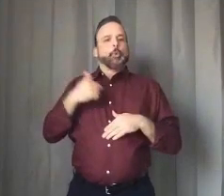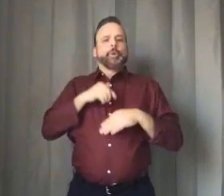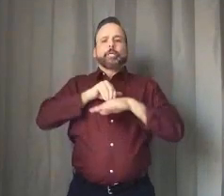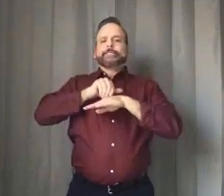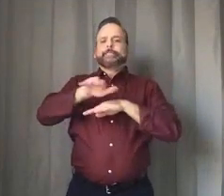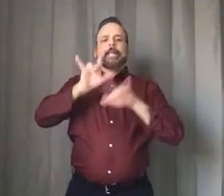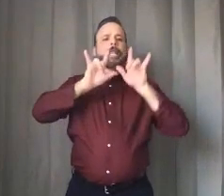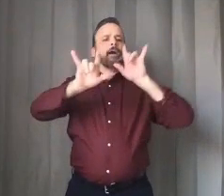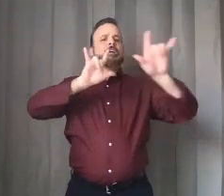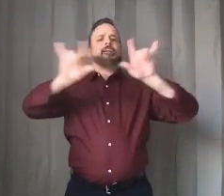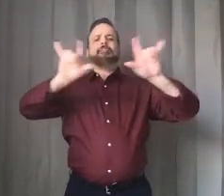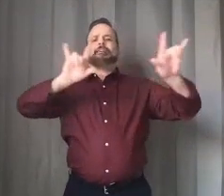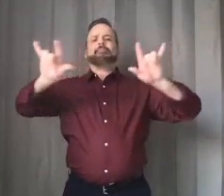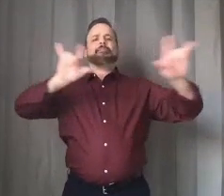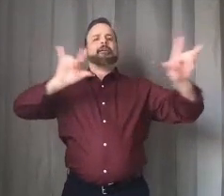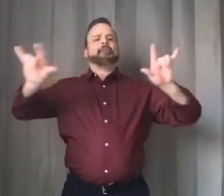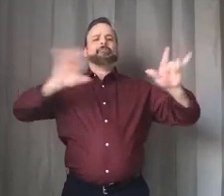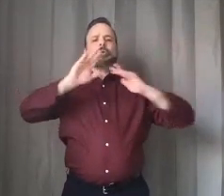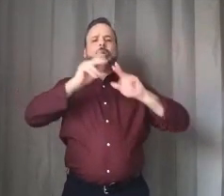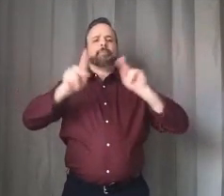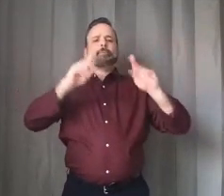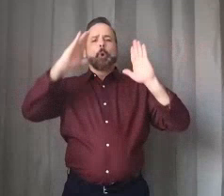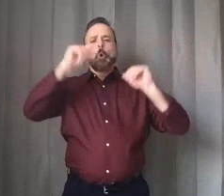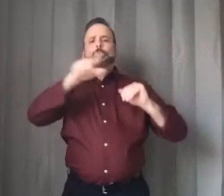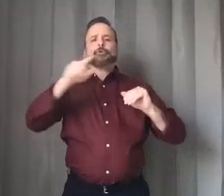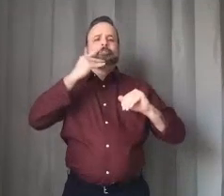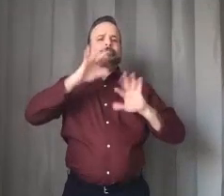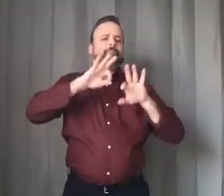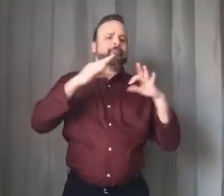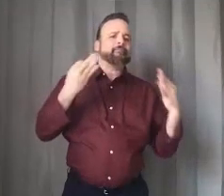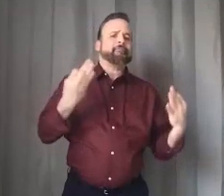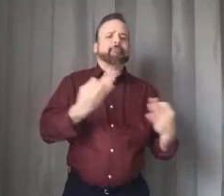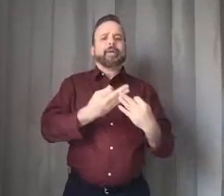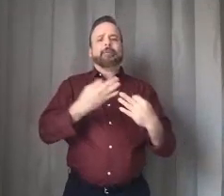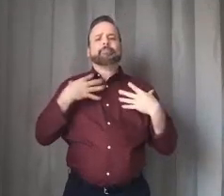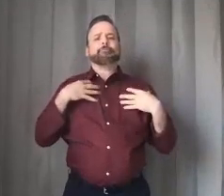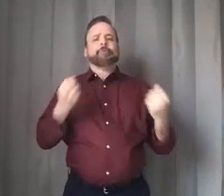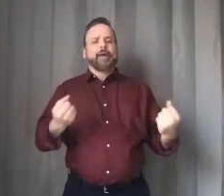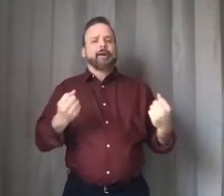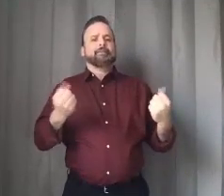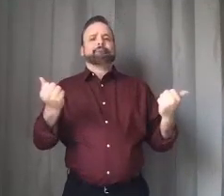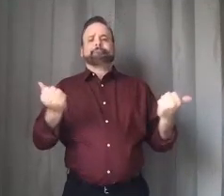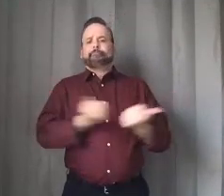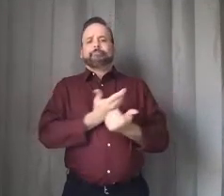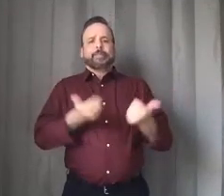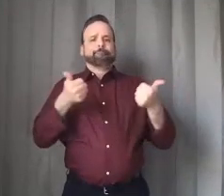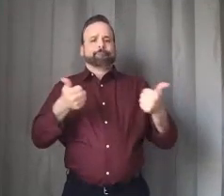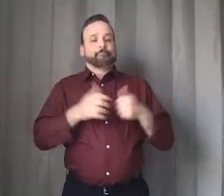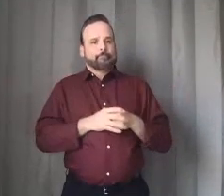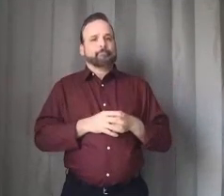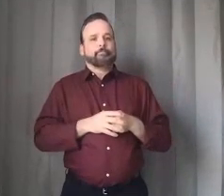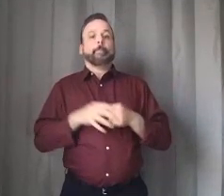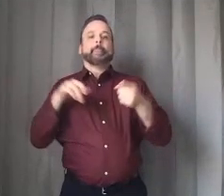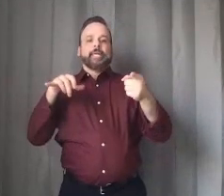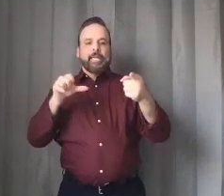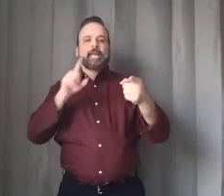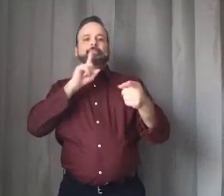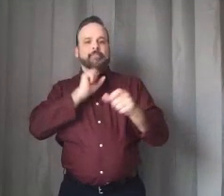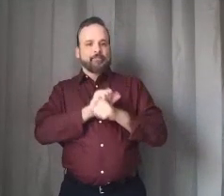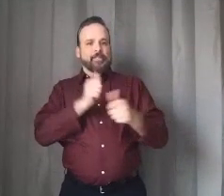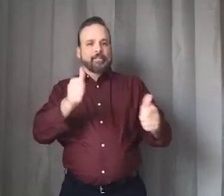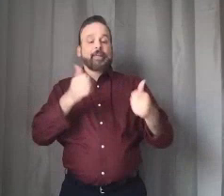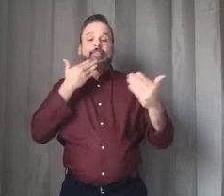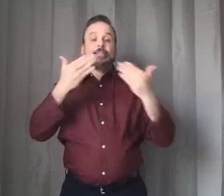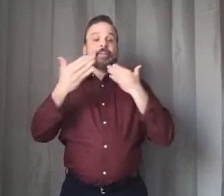to everybody and hope that your families are well and all that good stuff. Yes, definitely.